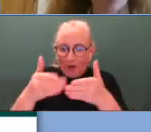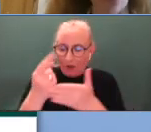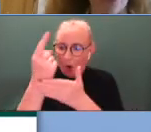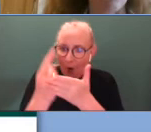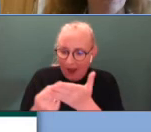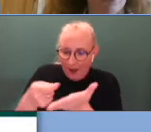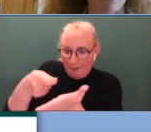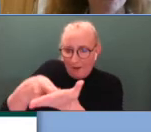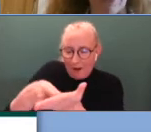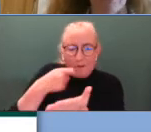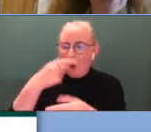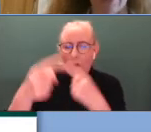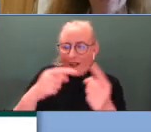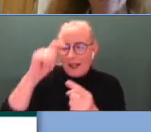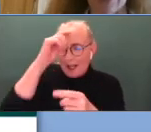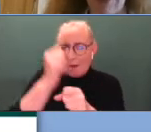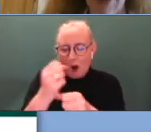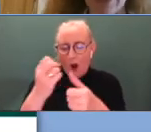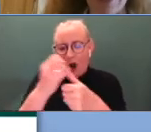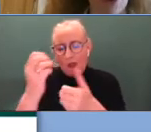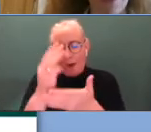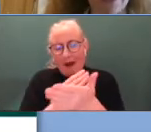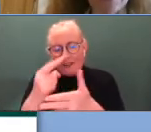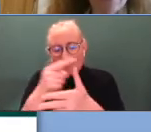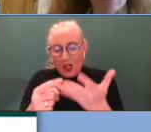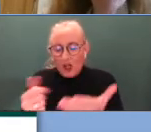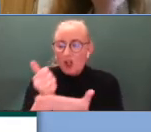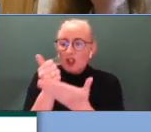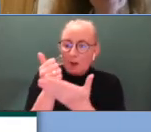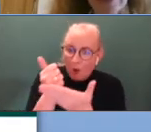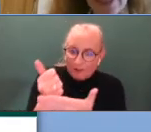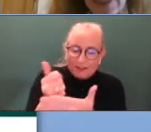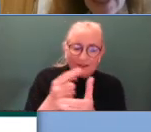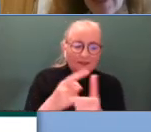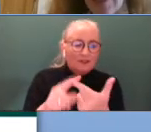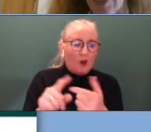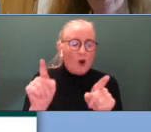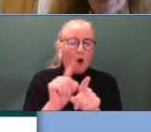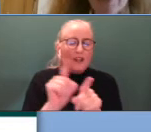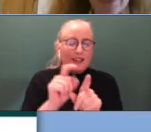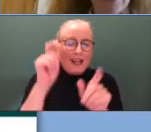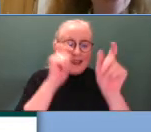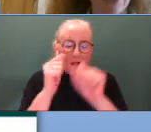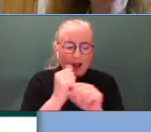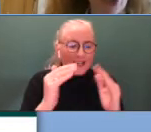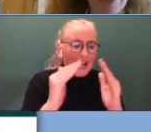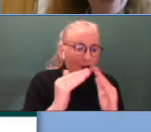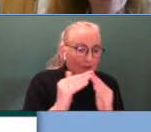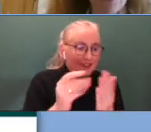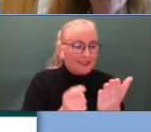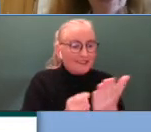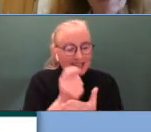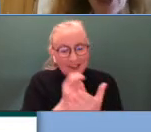consider all the other moving parts around that. This is around the support piece, but we also need to consider the housing and tenancy